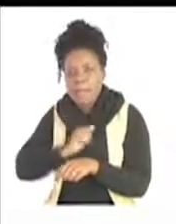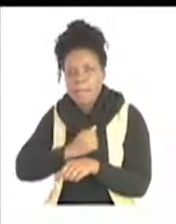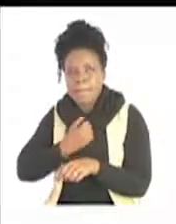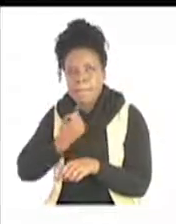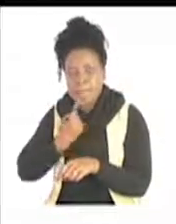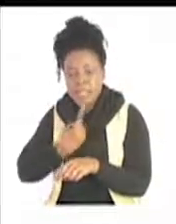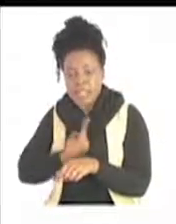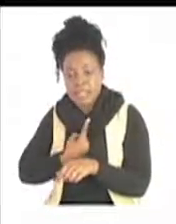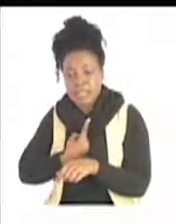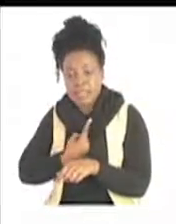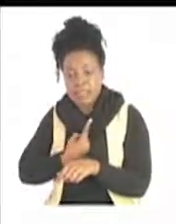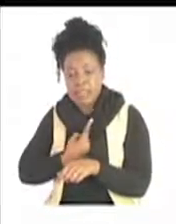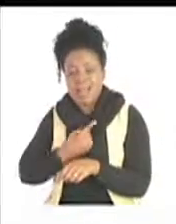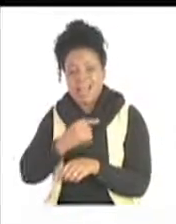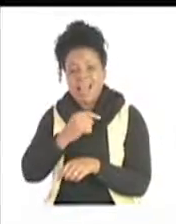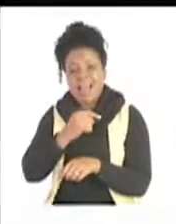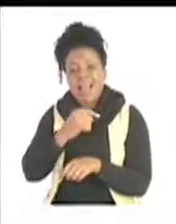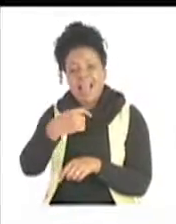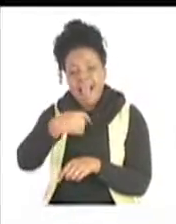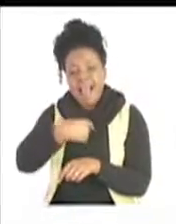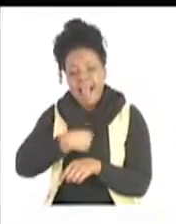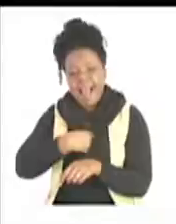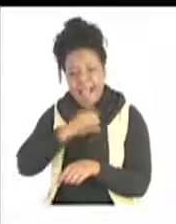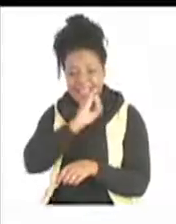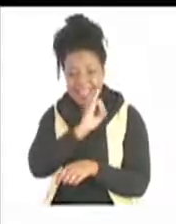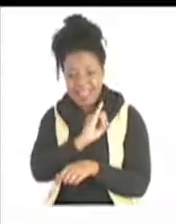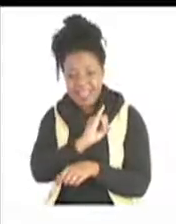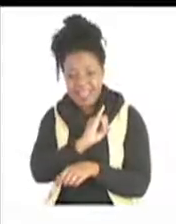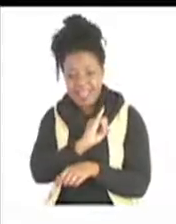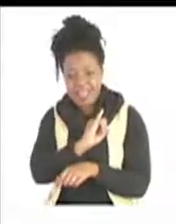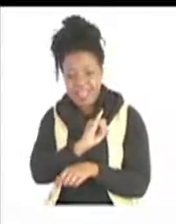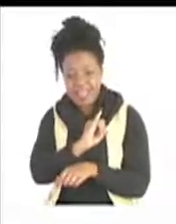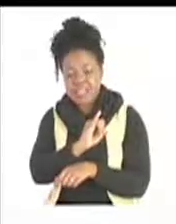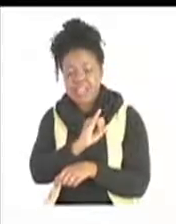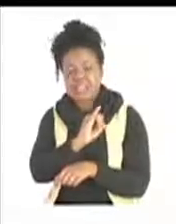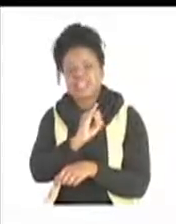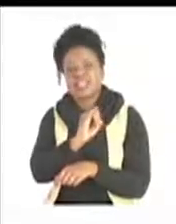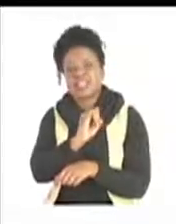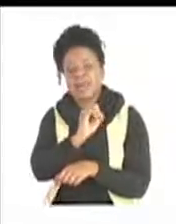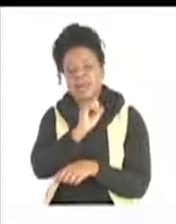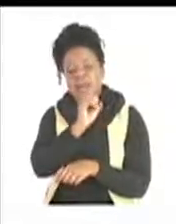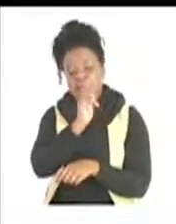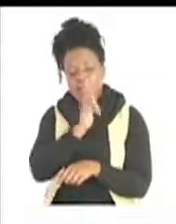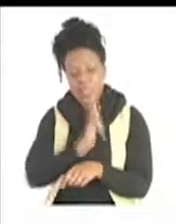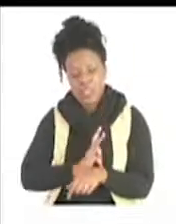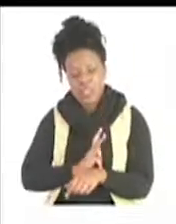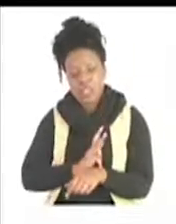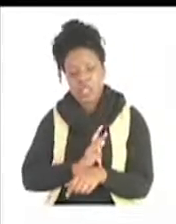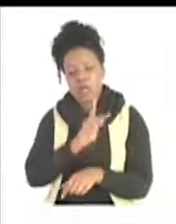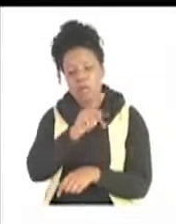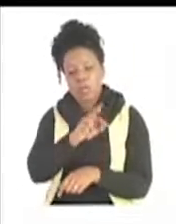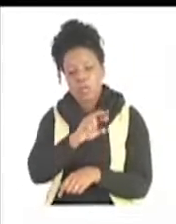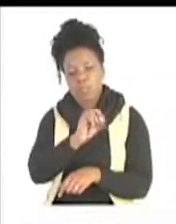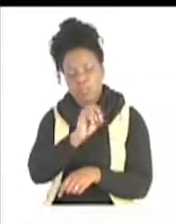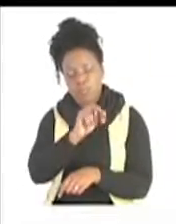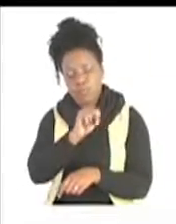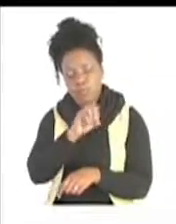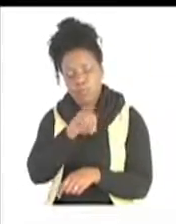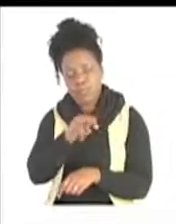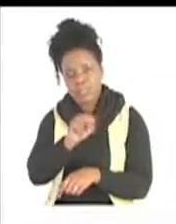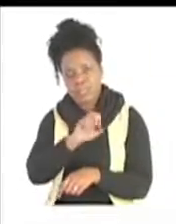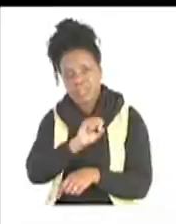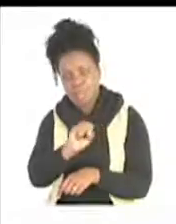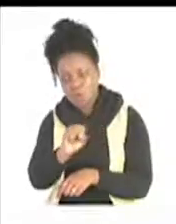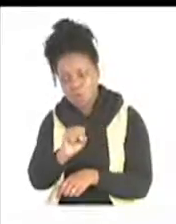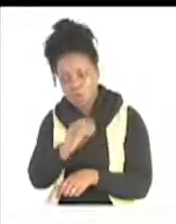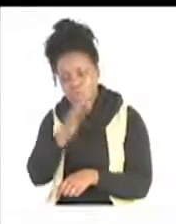to refer it to a reflexive pronoun, it becomes myself. Quickly, before